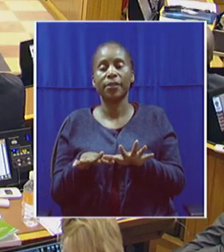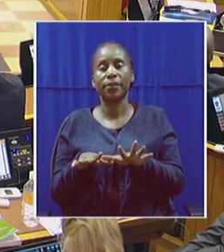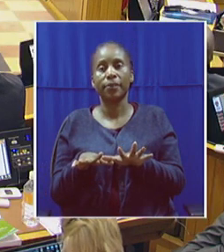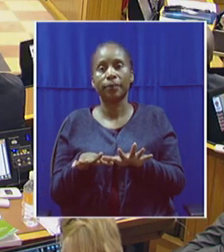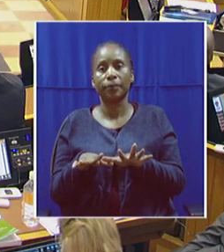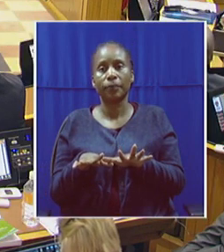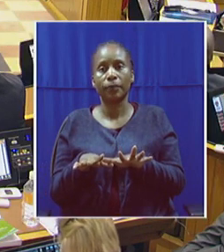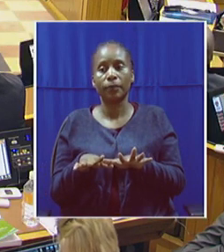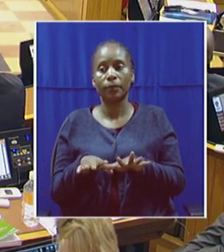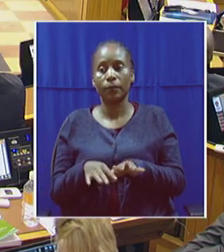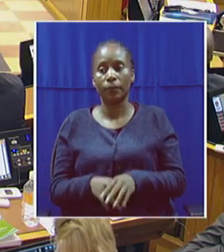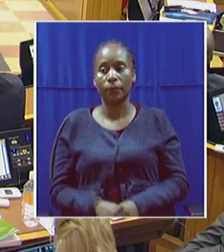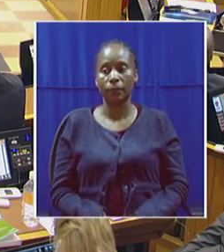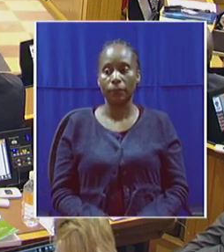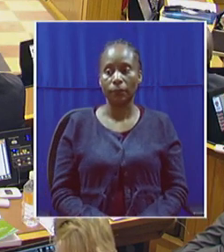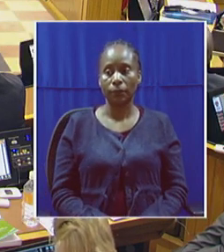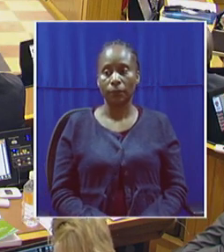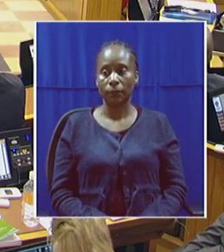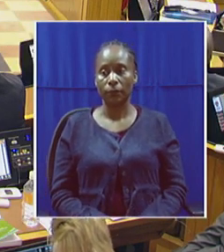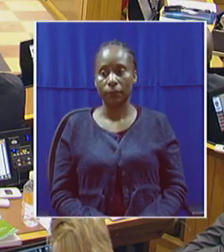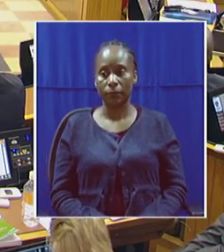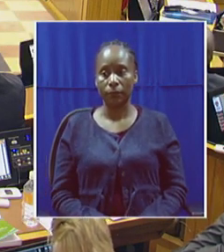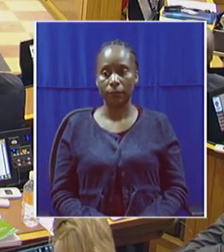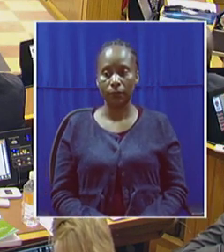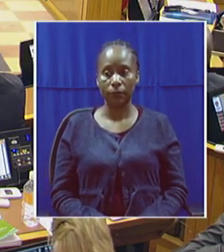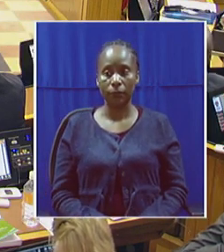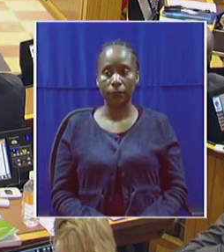thank you honorable member honorable Deputy